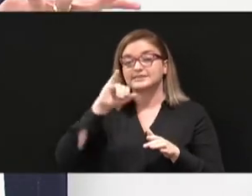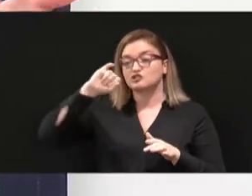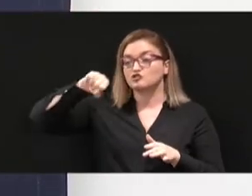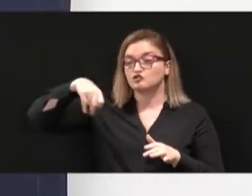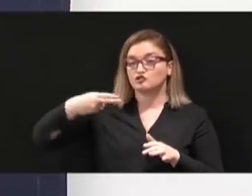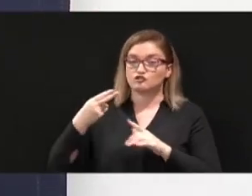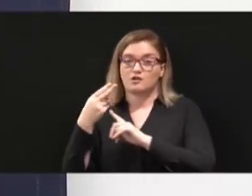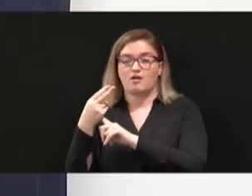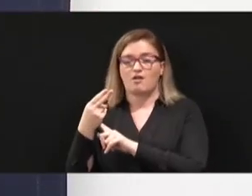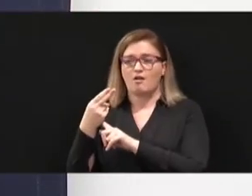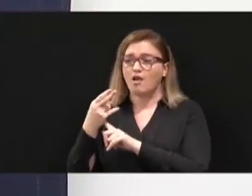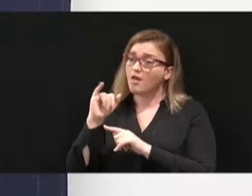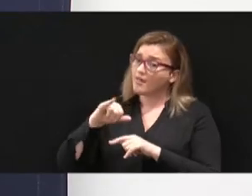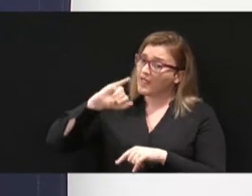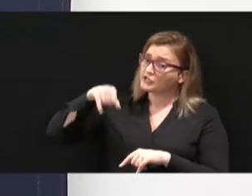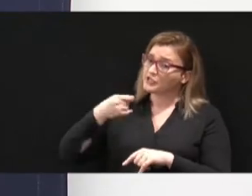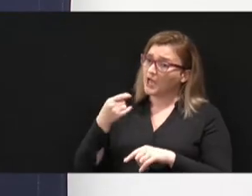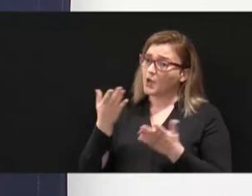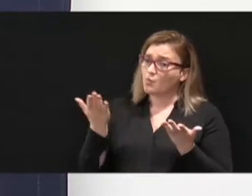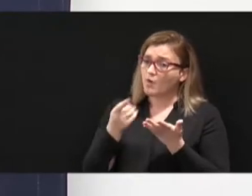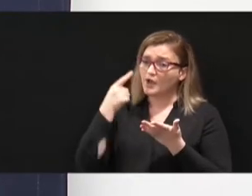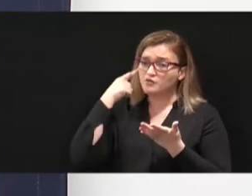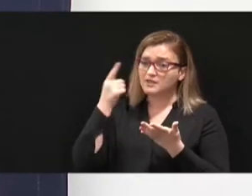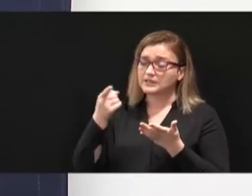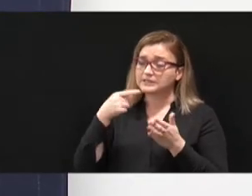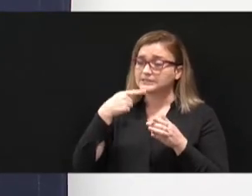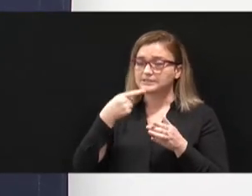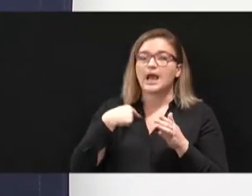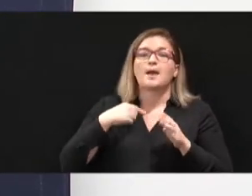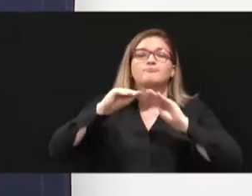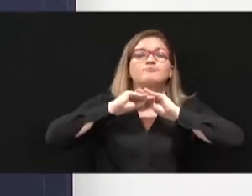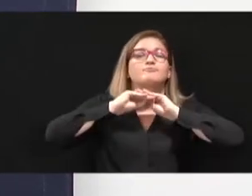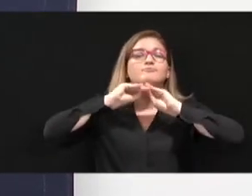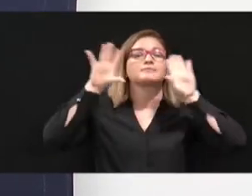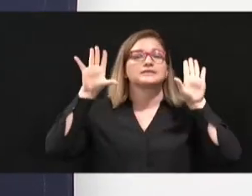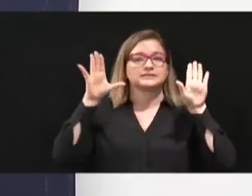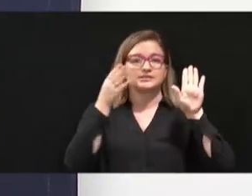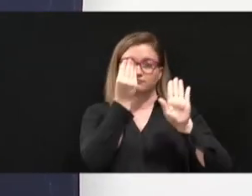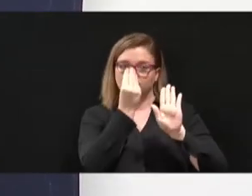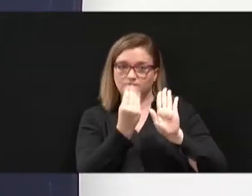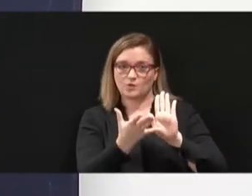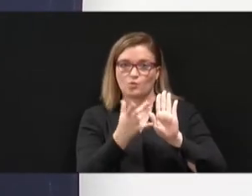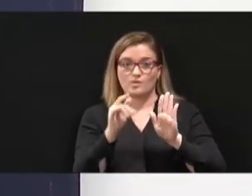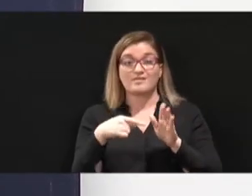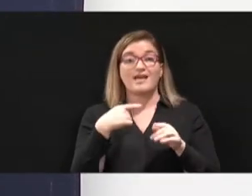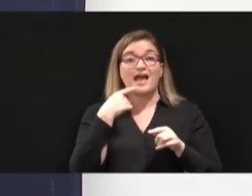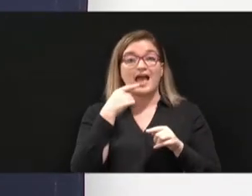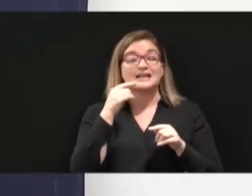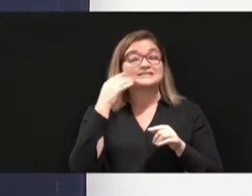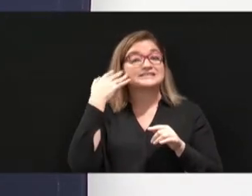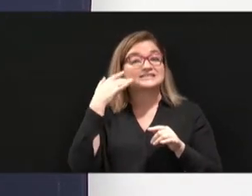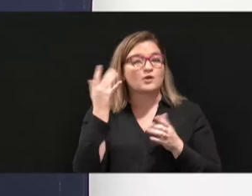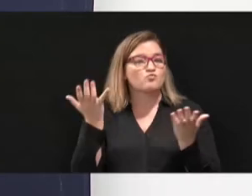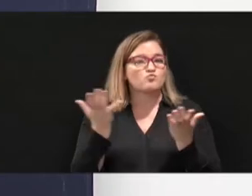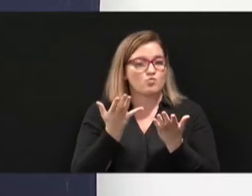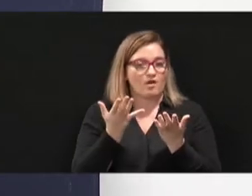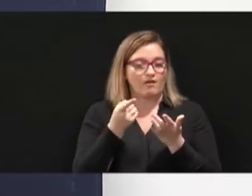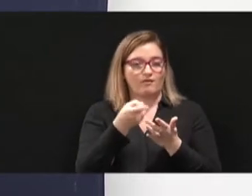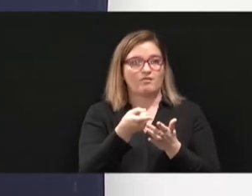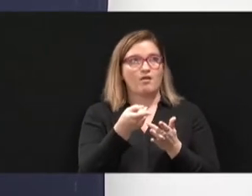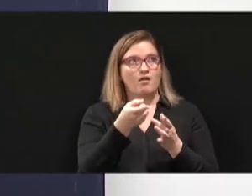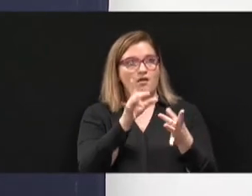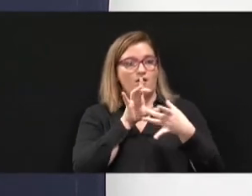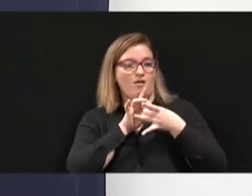J. What do you think it says? I'm explicitly telling them the sound that makes, and helping